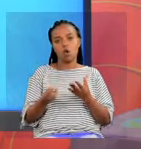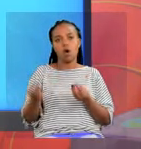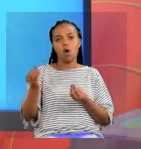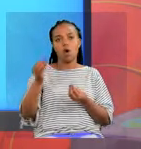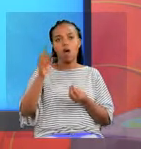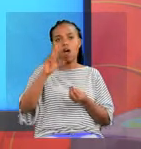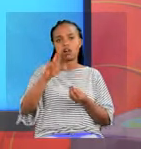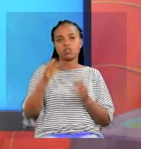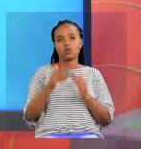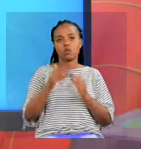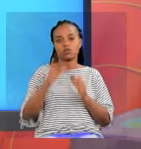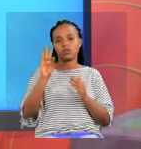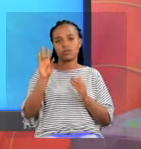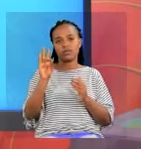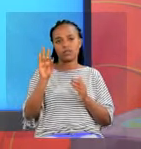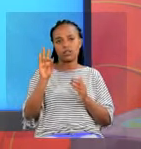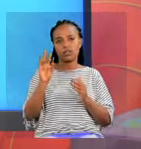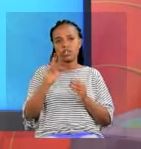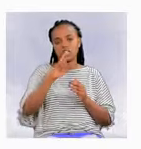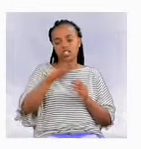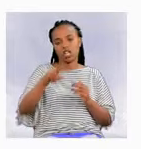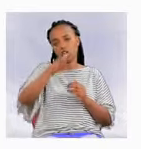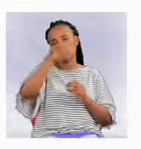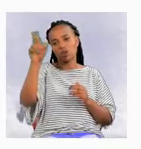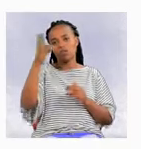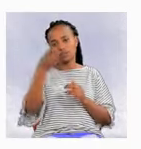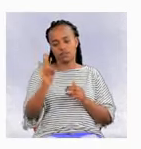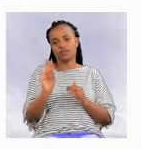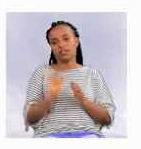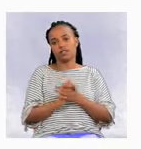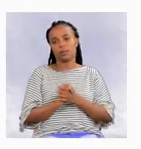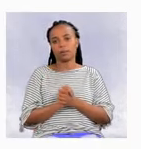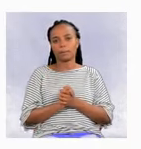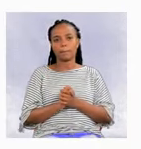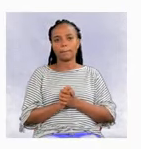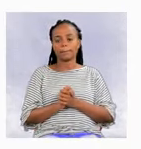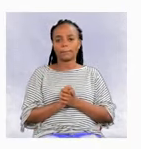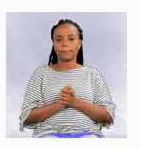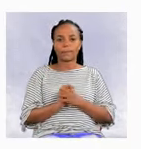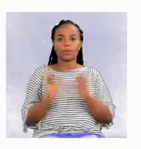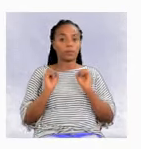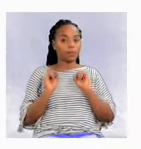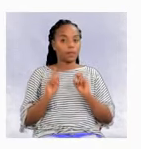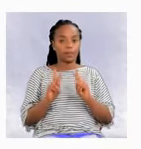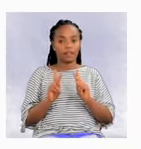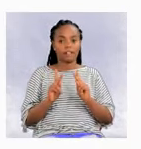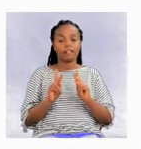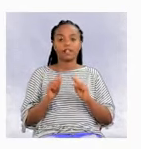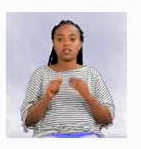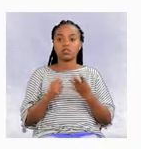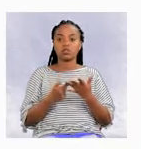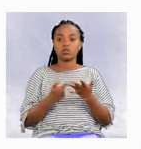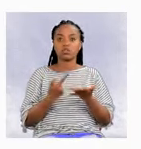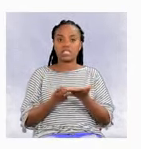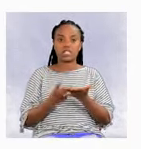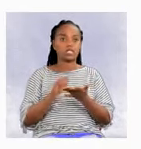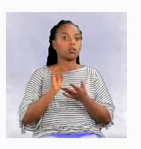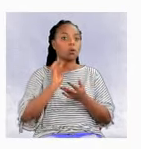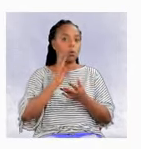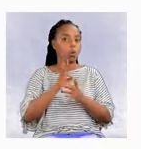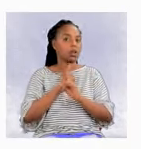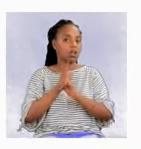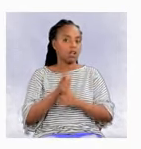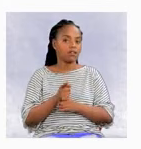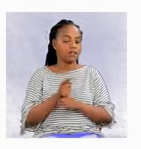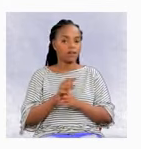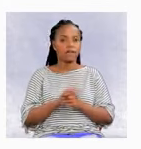square root of 7. The radius is the square root of 17. Okay, so this will be the answer. Now let's